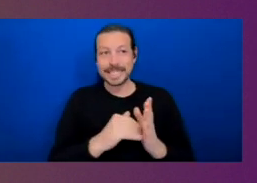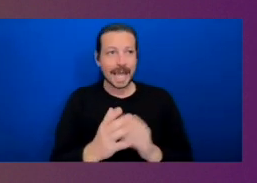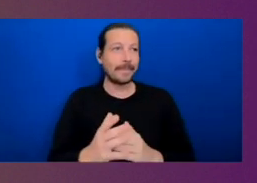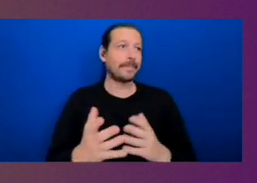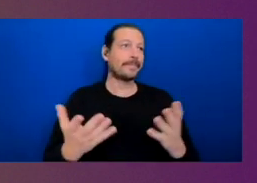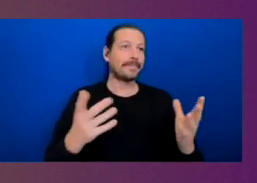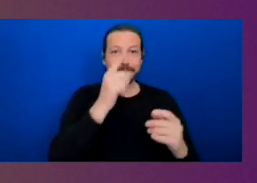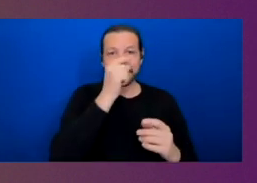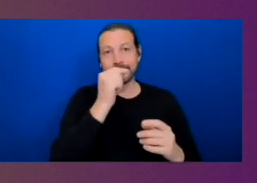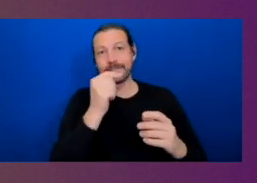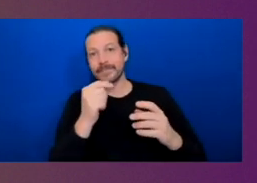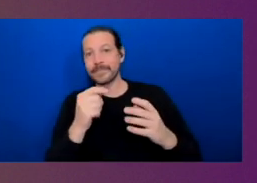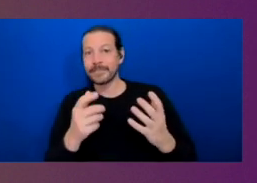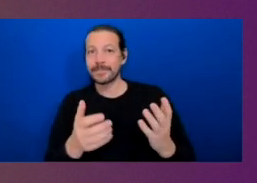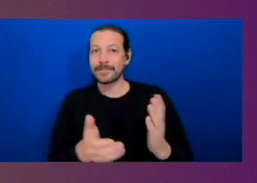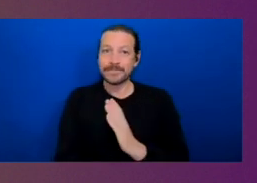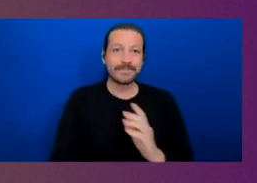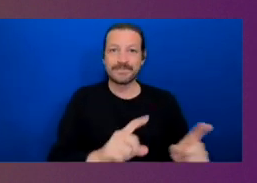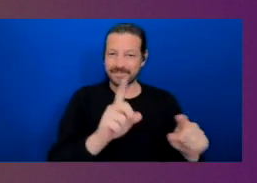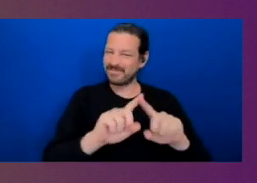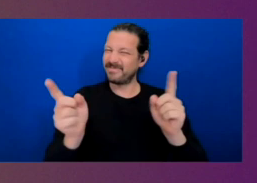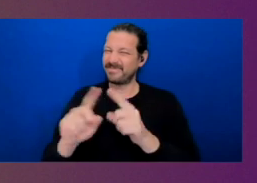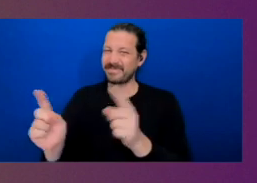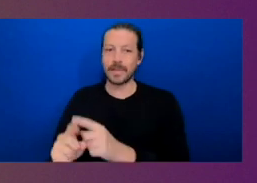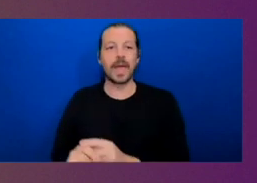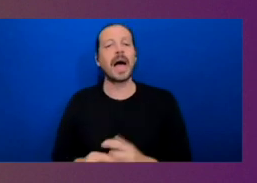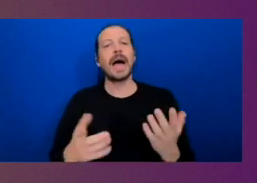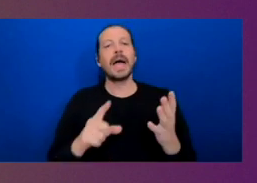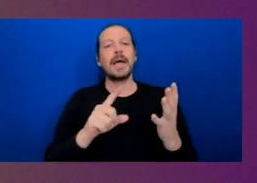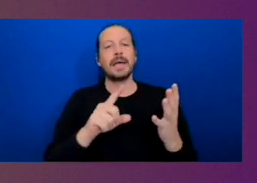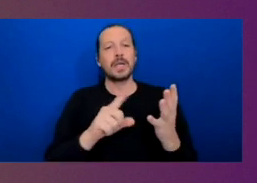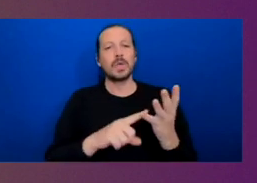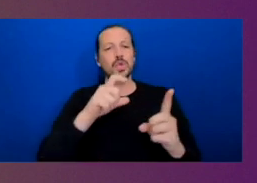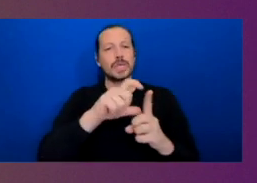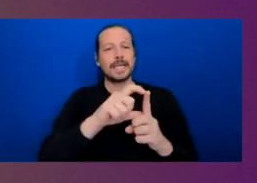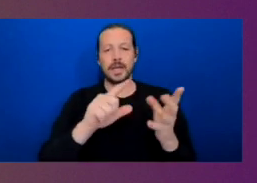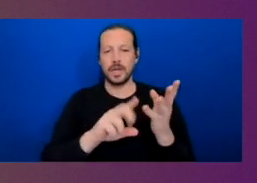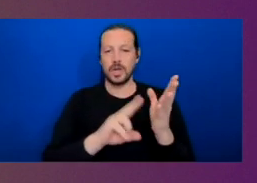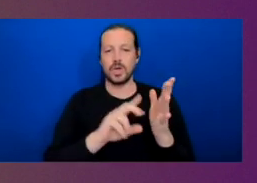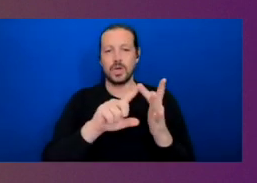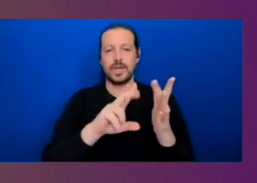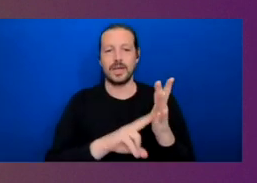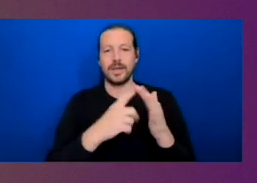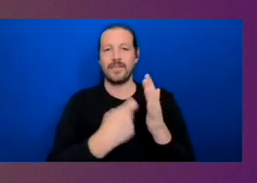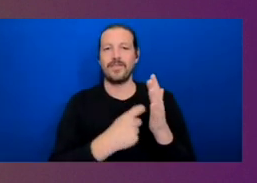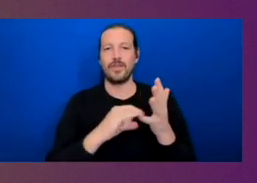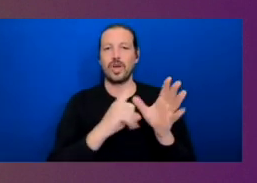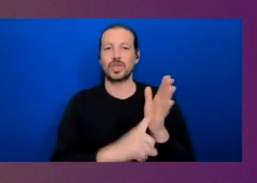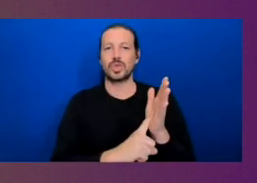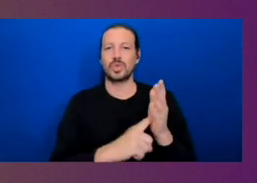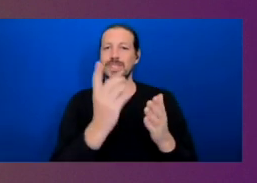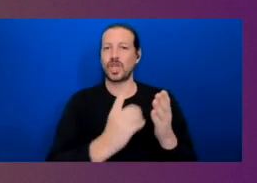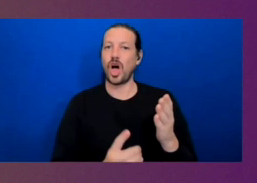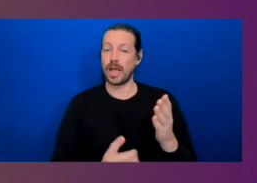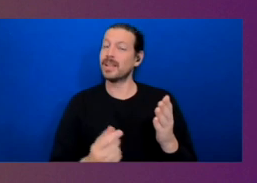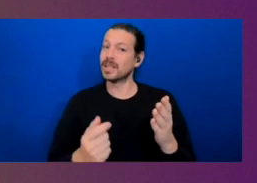abilities, capabilities. And I know universal design is a very sort of popular concept, but I actually think it's a little bit of a